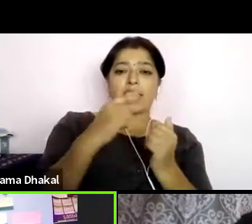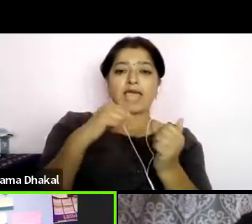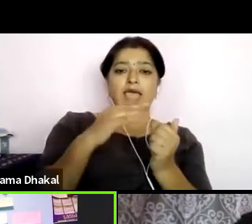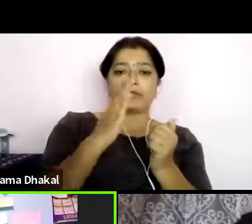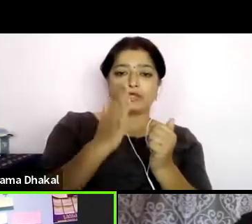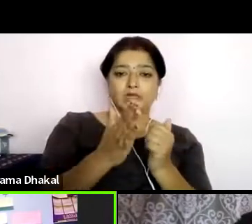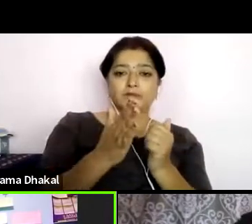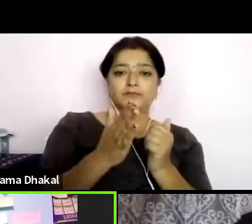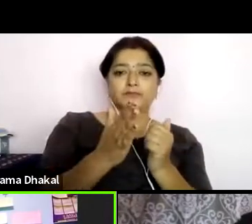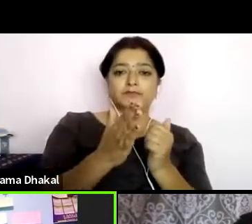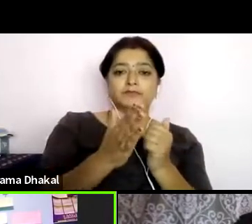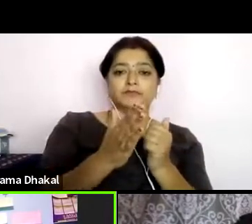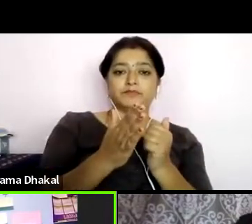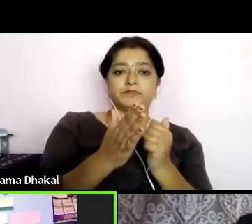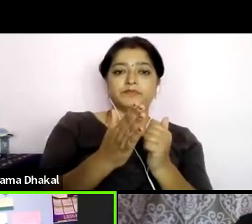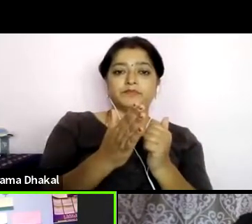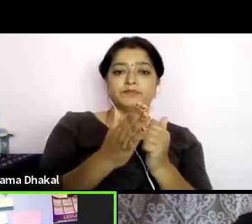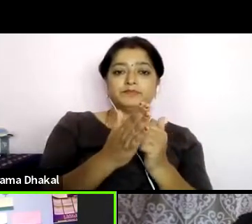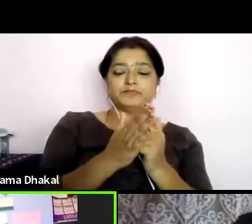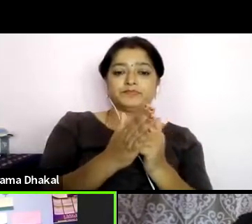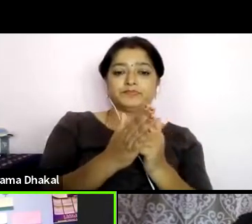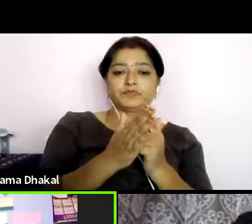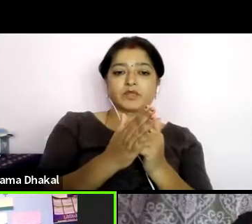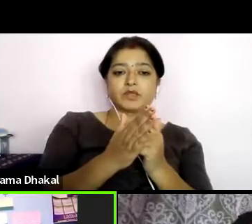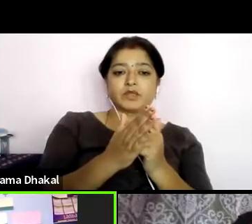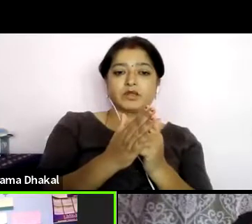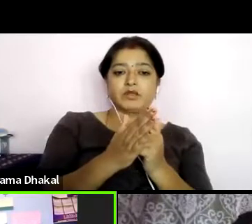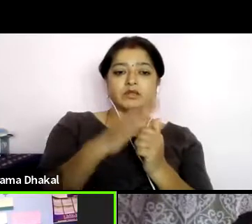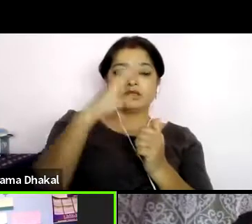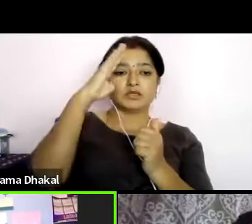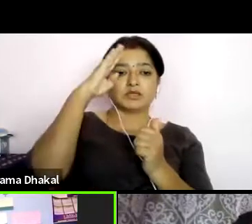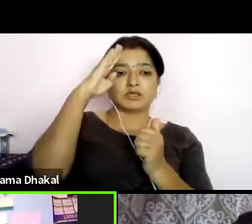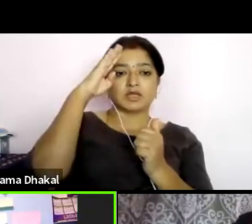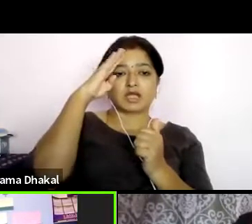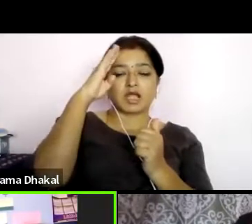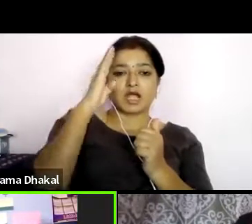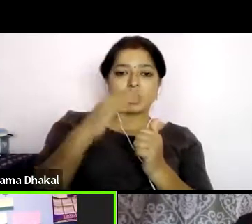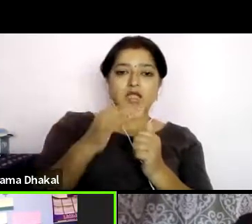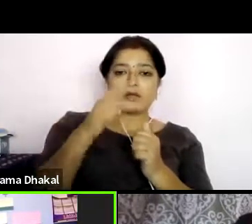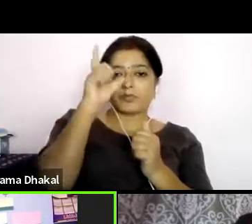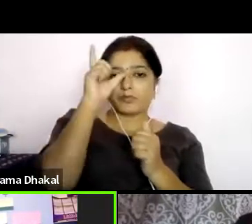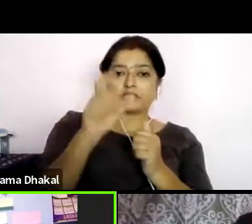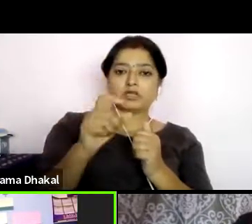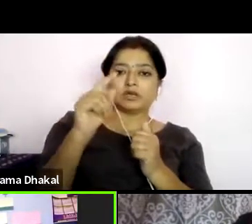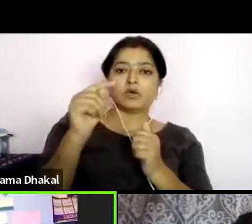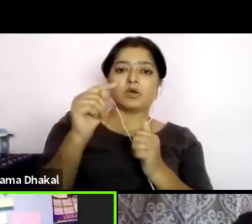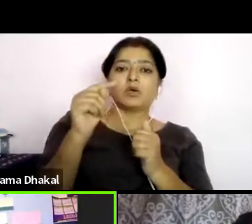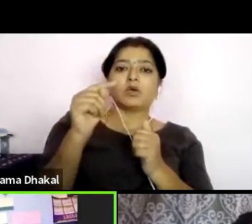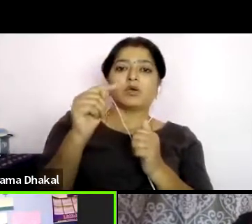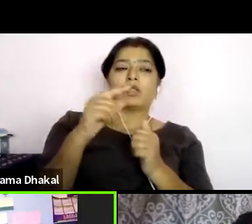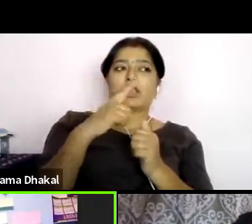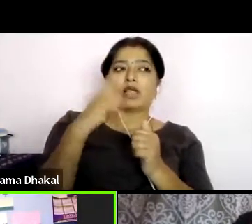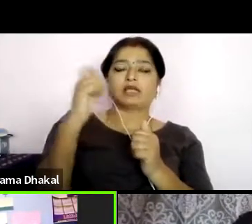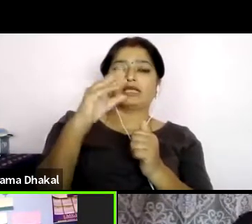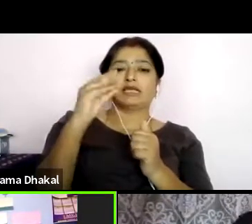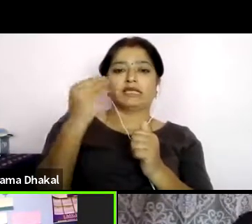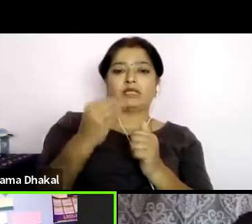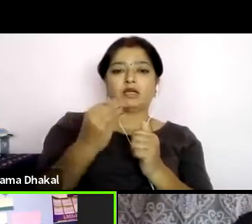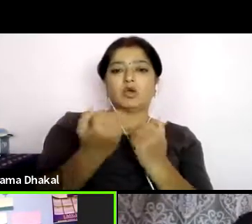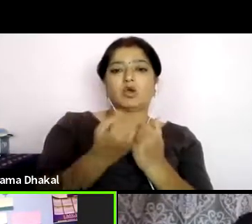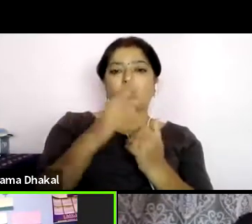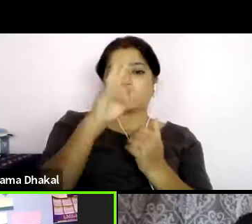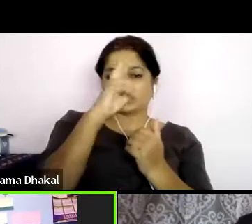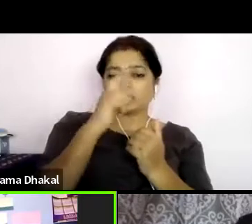to them or not, they are ready to go to the extent to they are able to see their dreams and to achieve it alongside